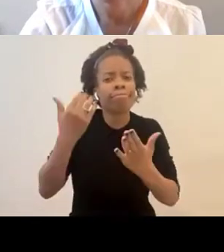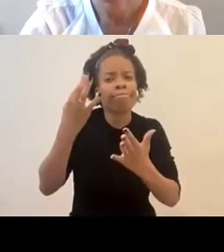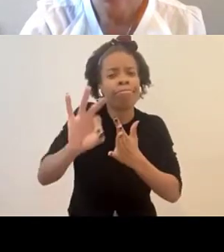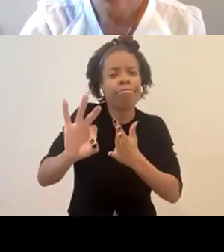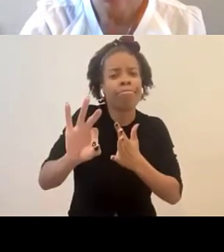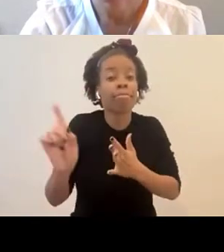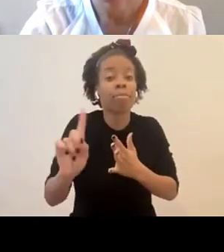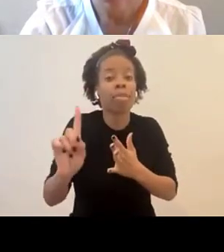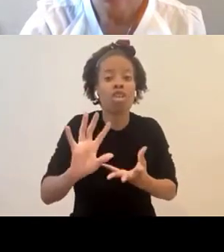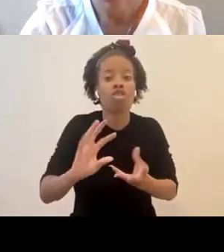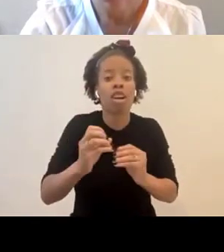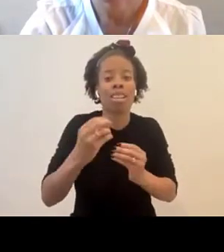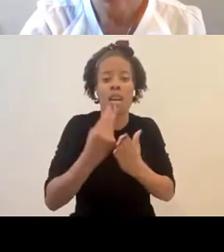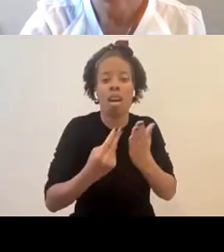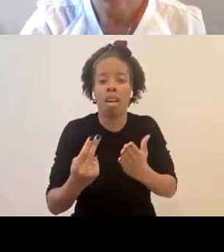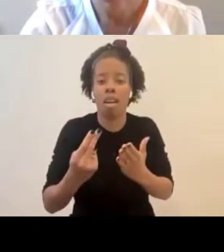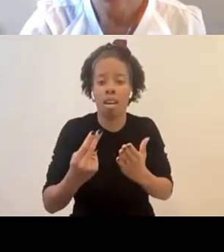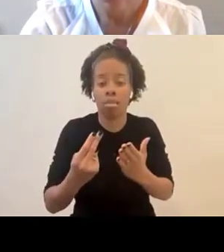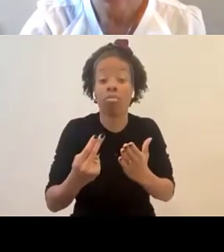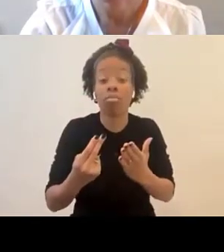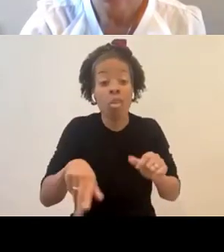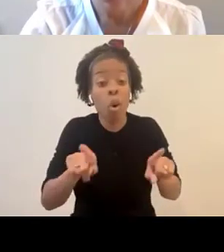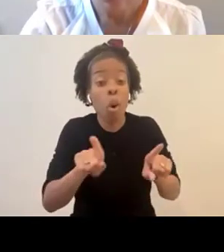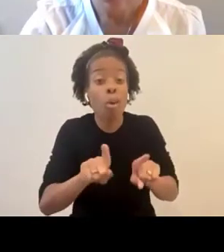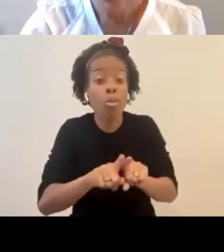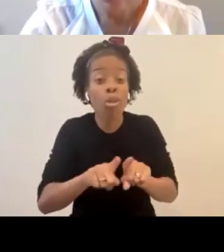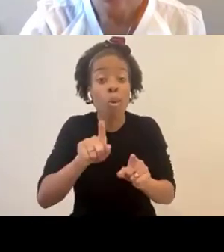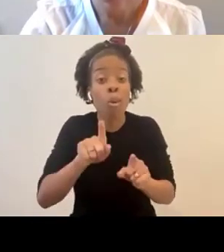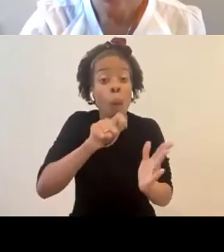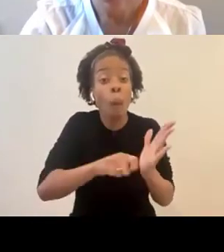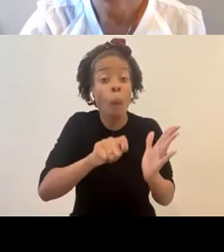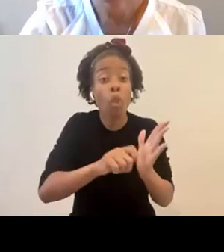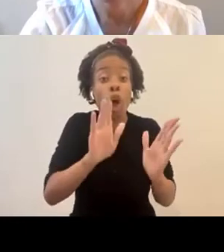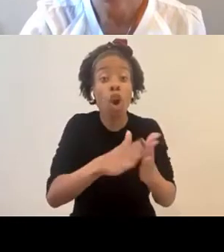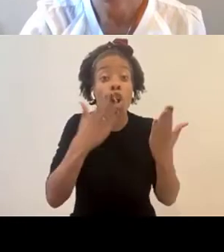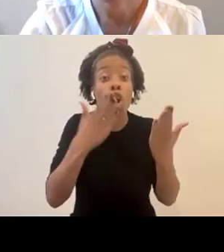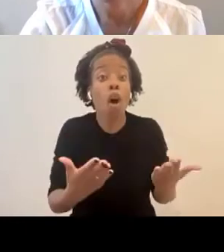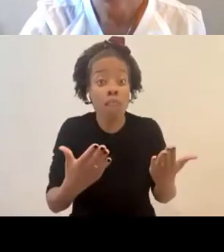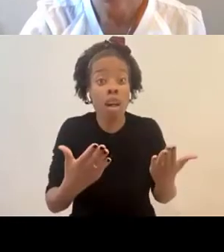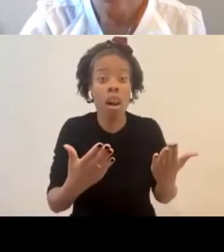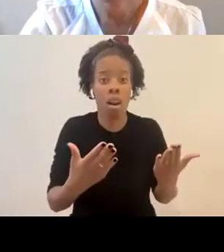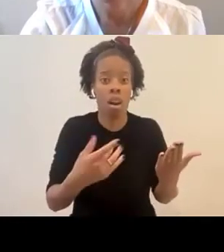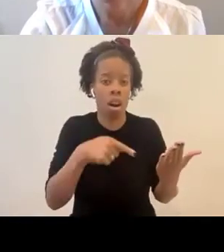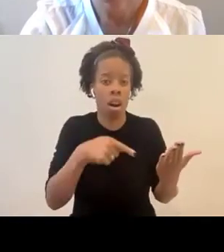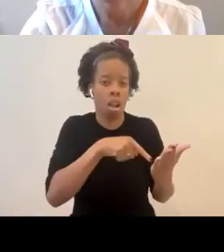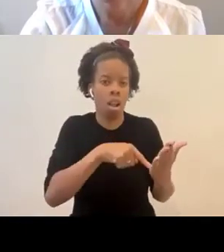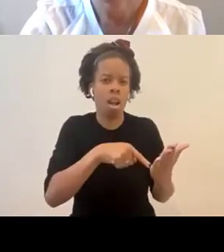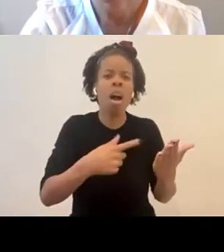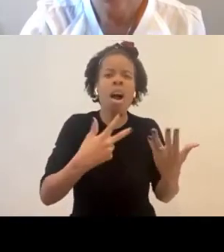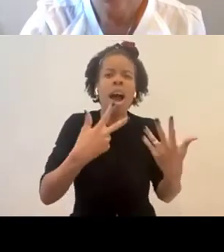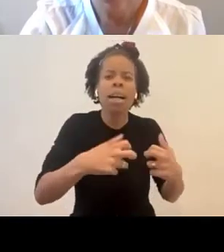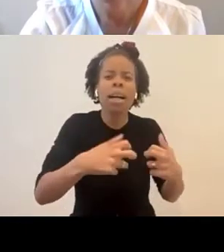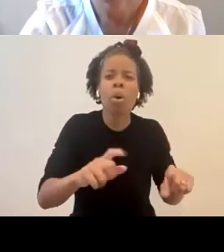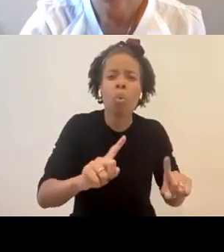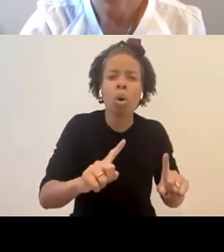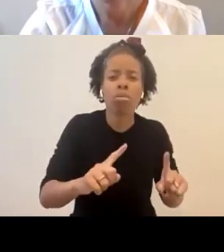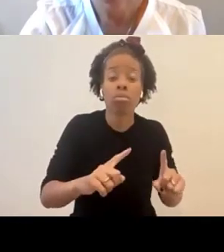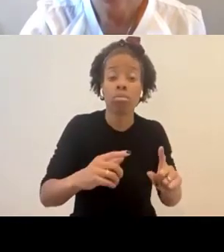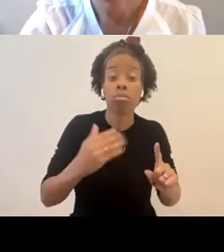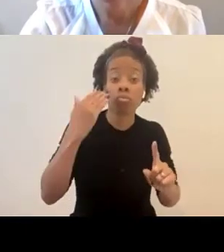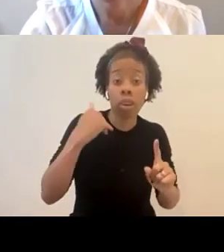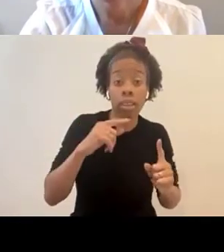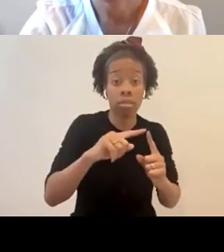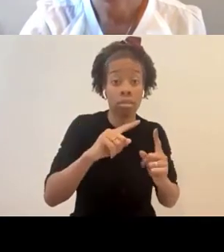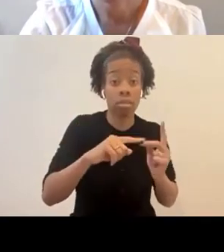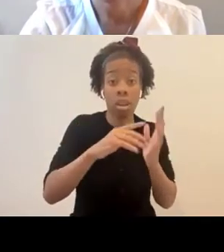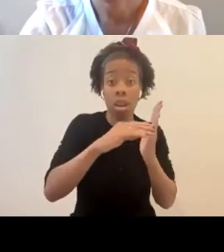arts, and she is also the author of the novel Unburnable, which explores race, class, gender, and resistance